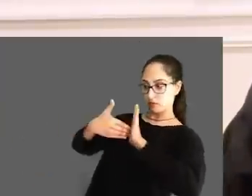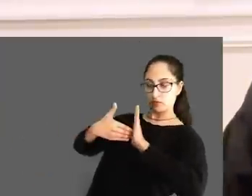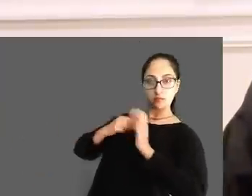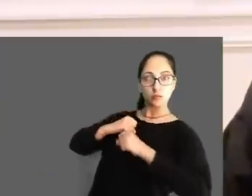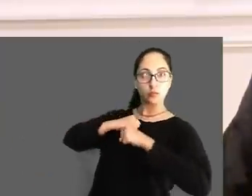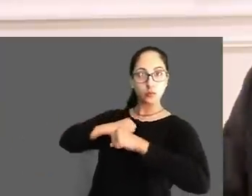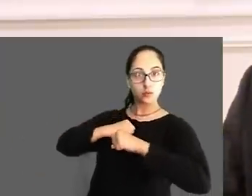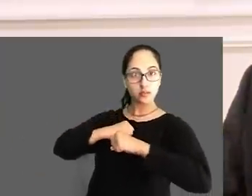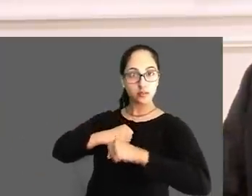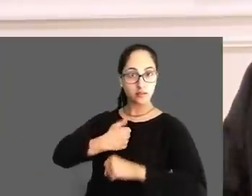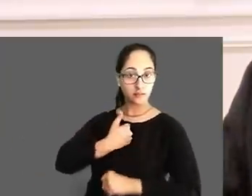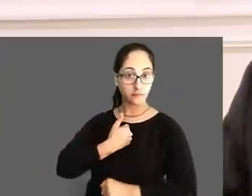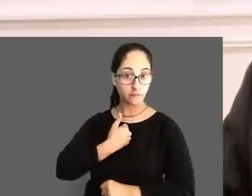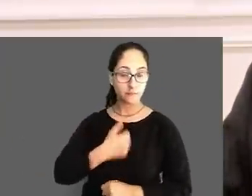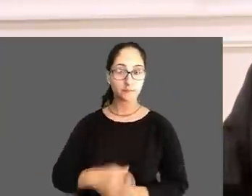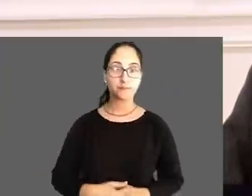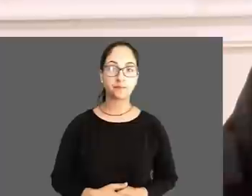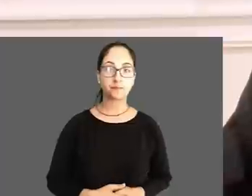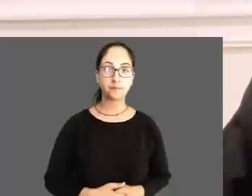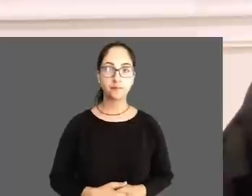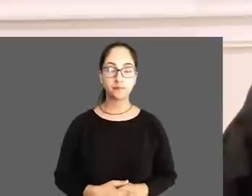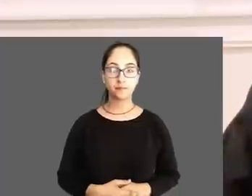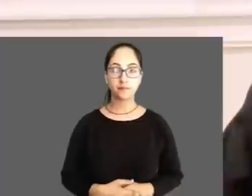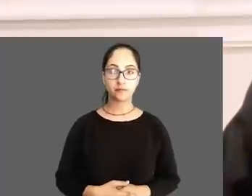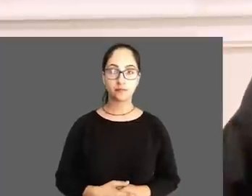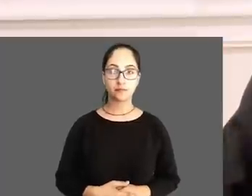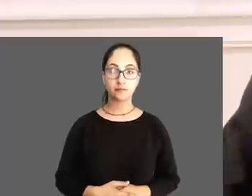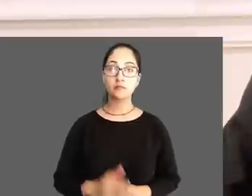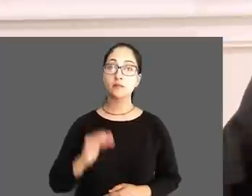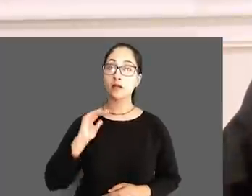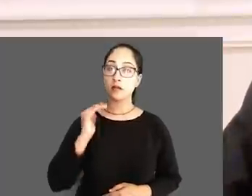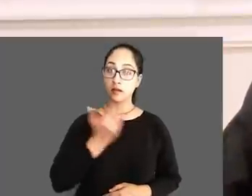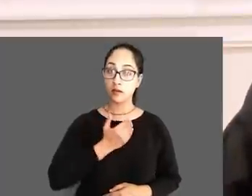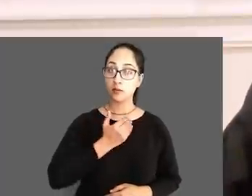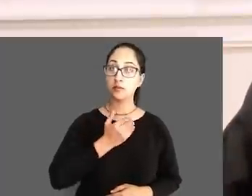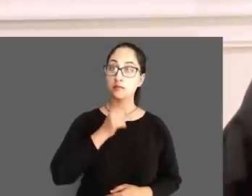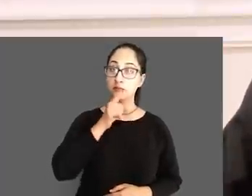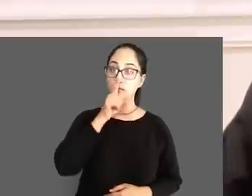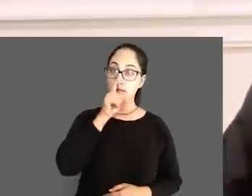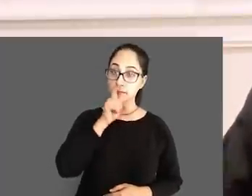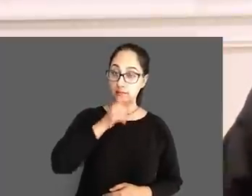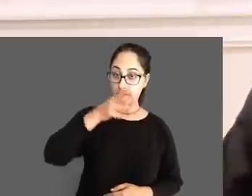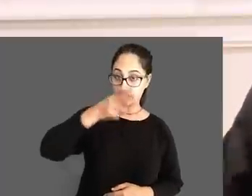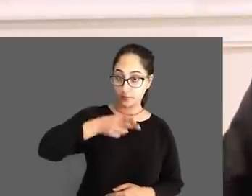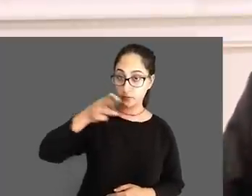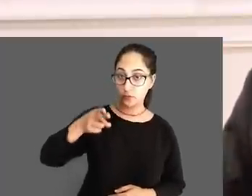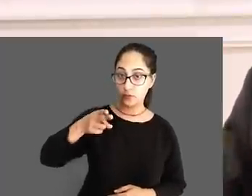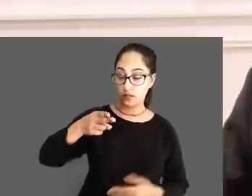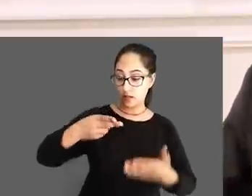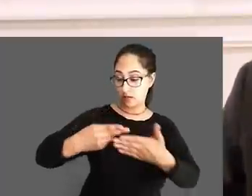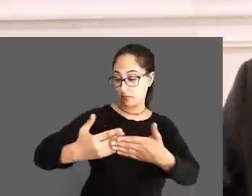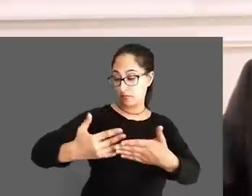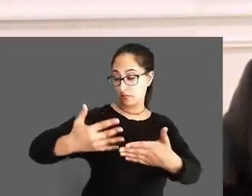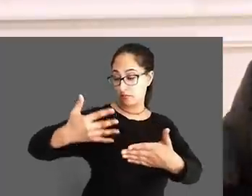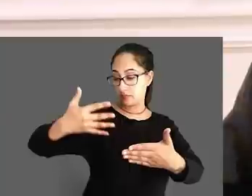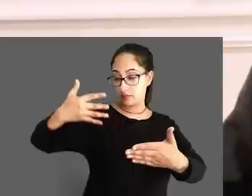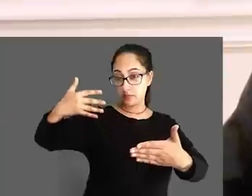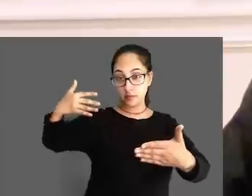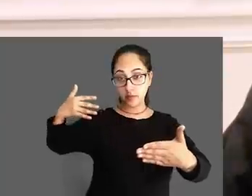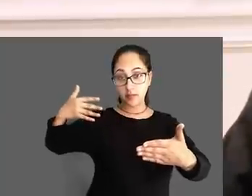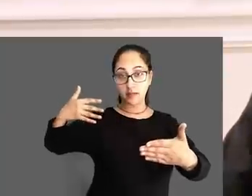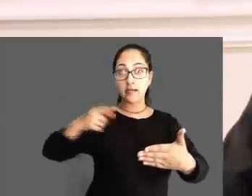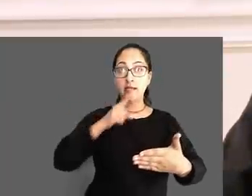Shah, for example, while he was the lead of the League of Nations. Even if you go back in time